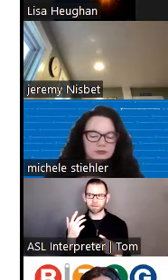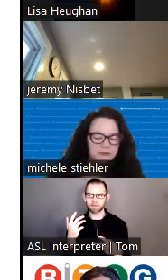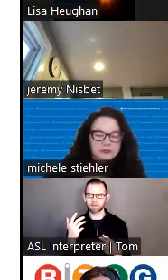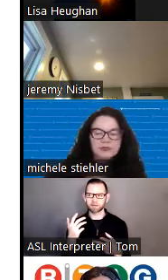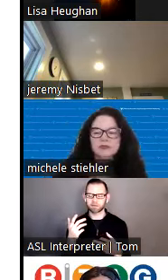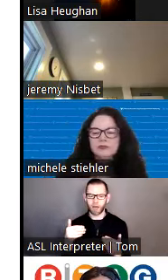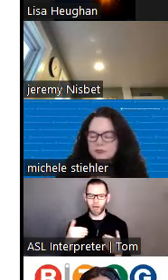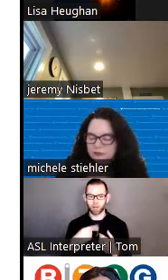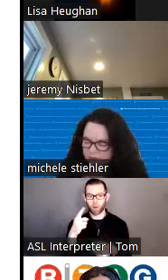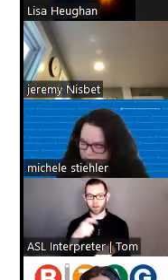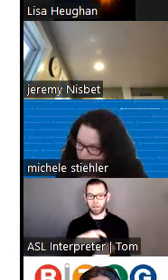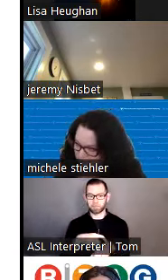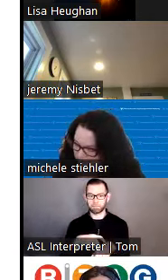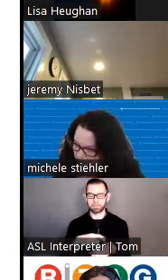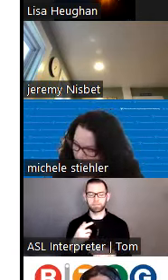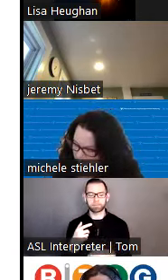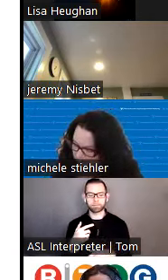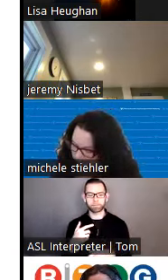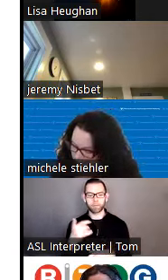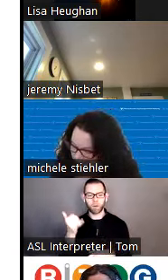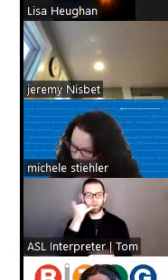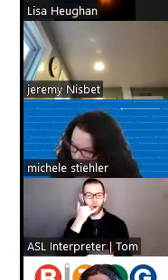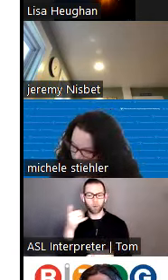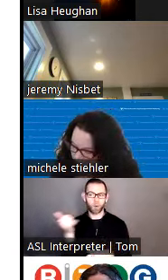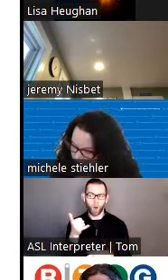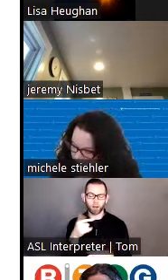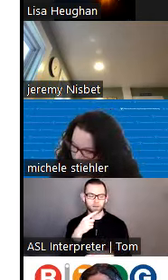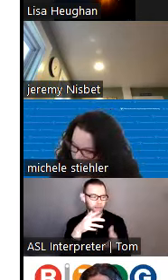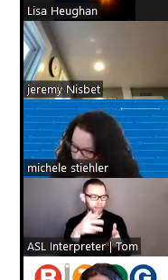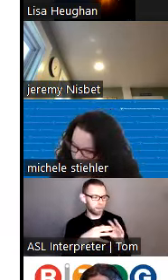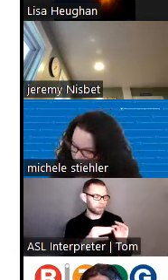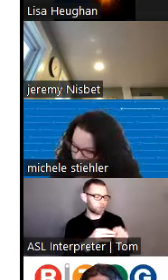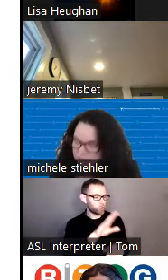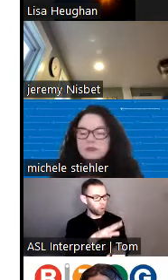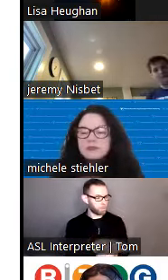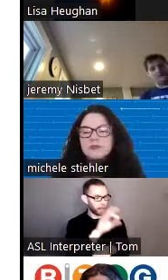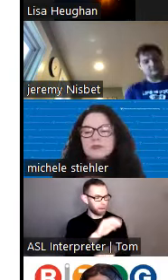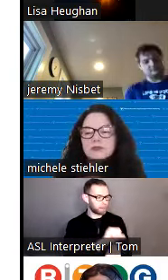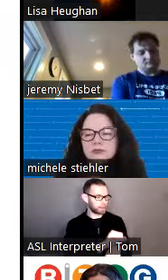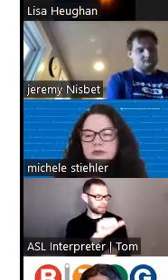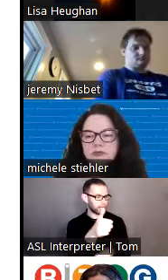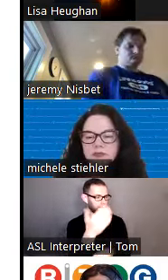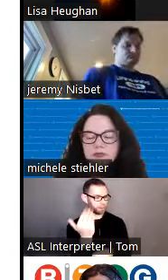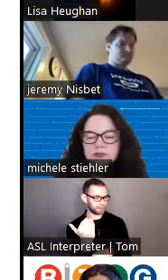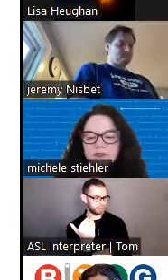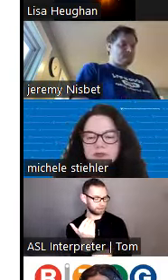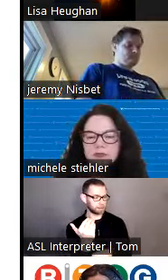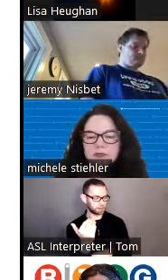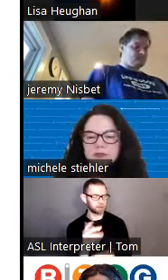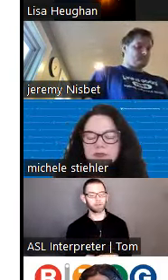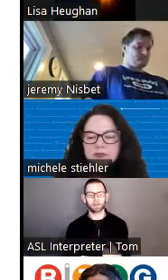time that the telephone will leave me a message, say, okay, your pickup is 10:15. And then when